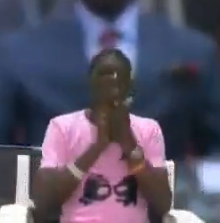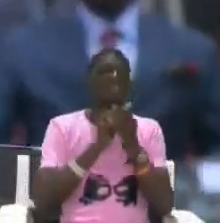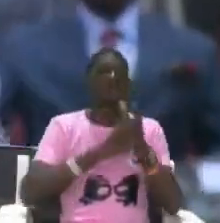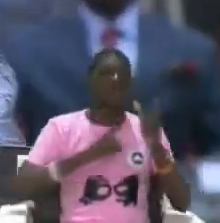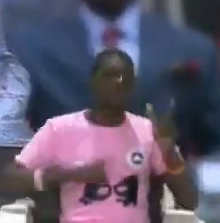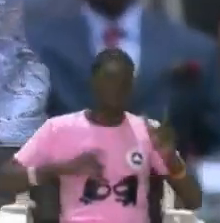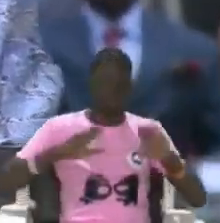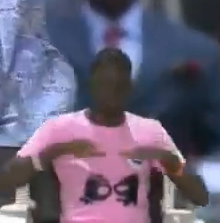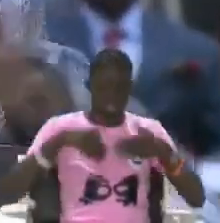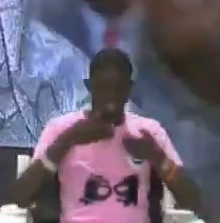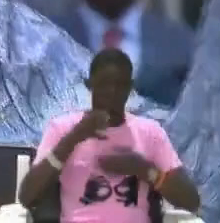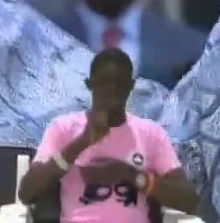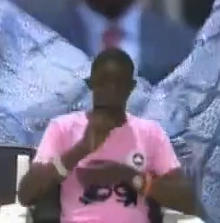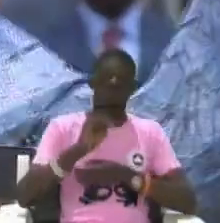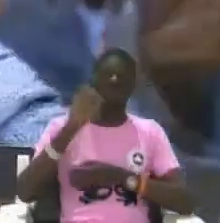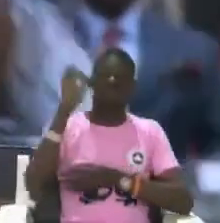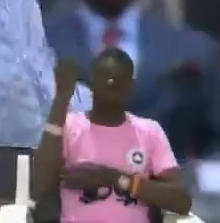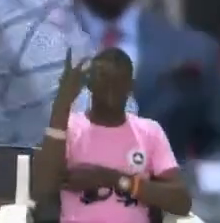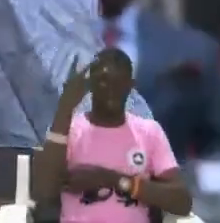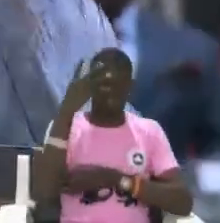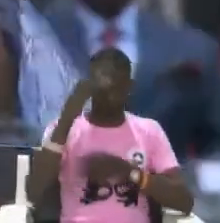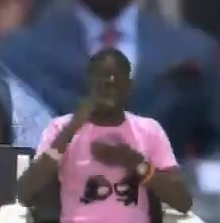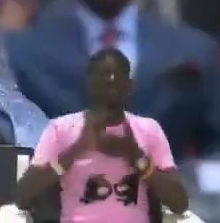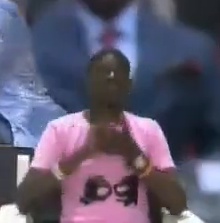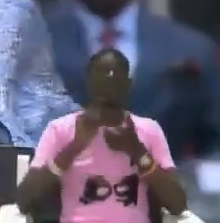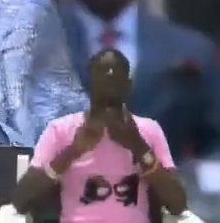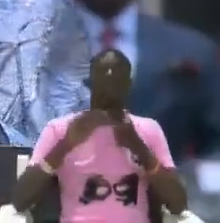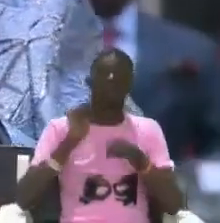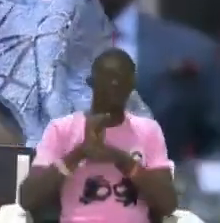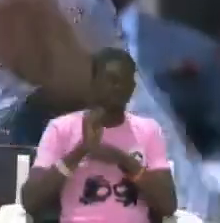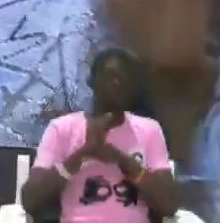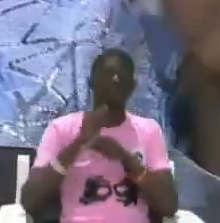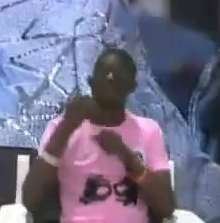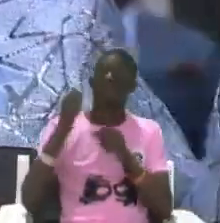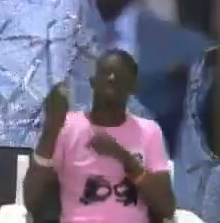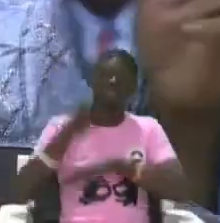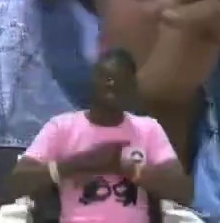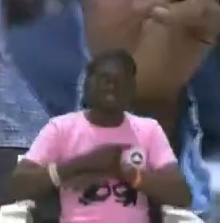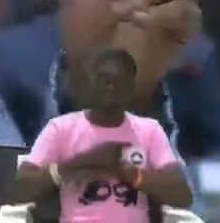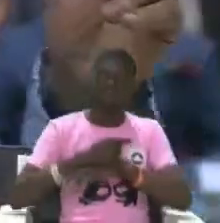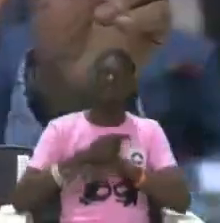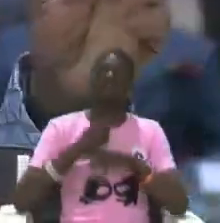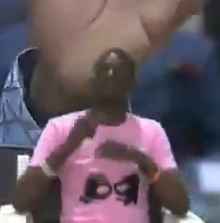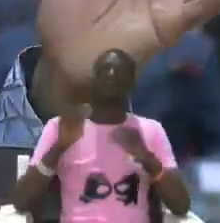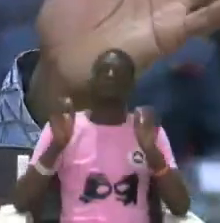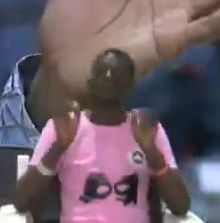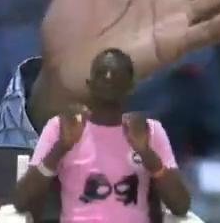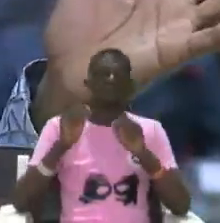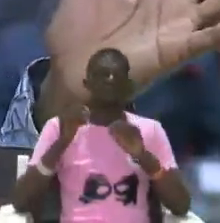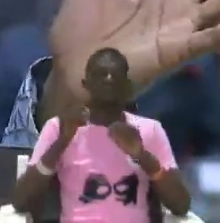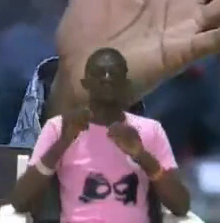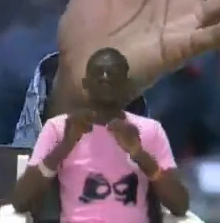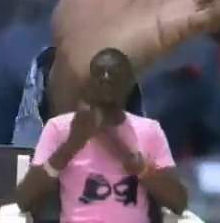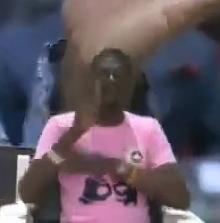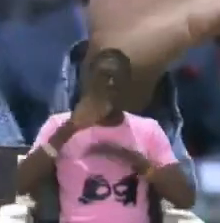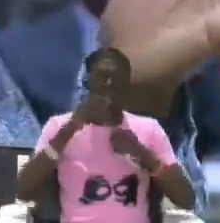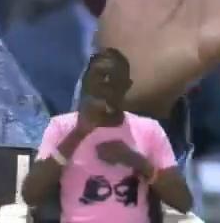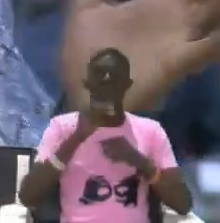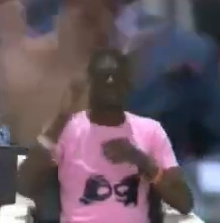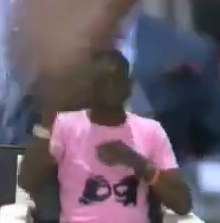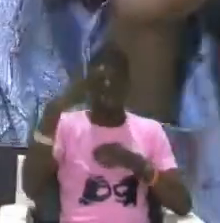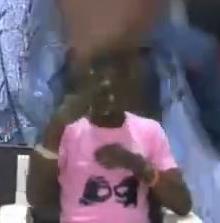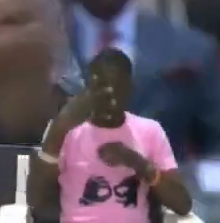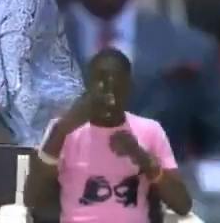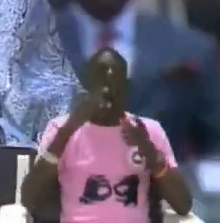them grace to walk through those 10 days. Without any one of them, you know, having any